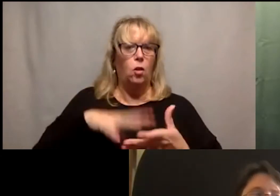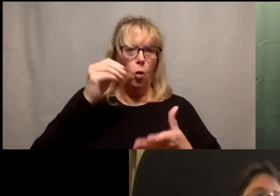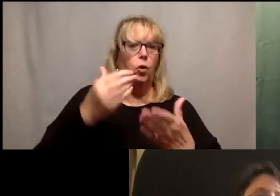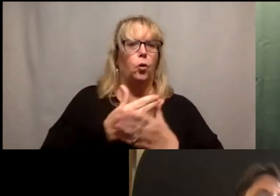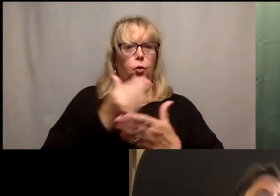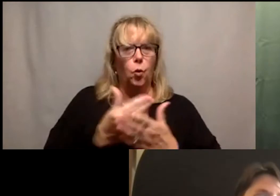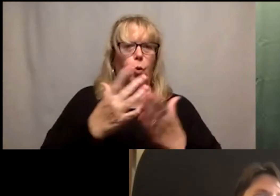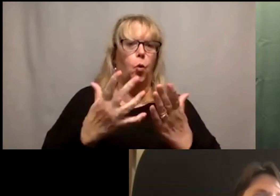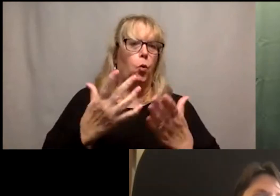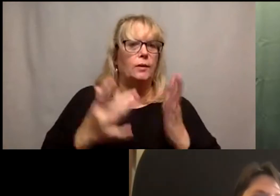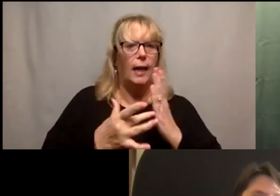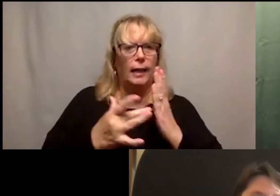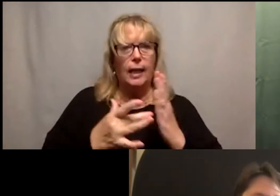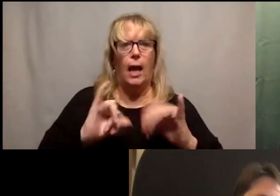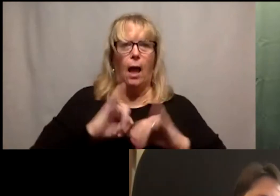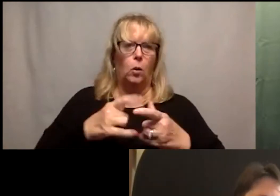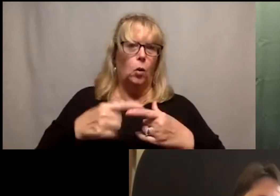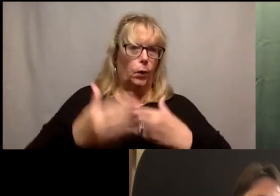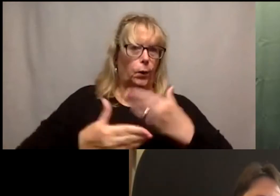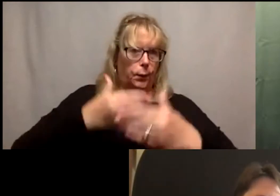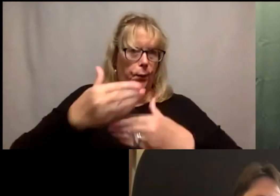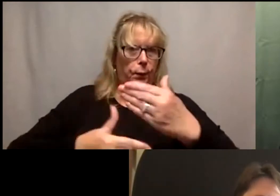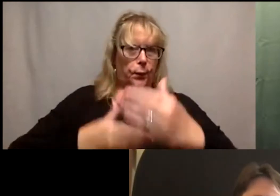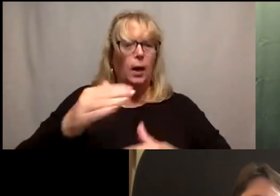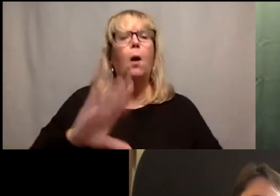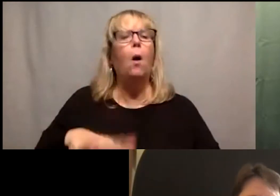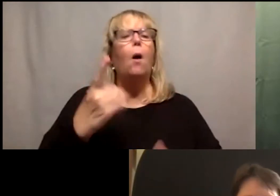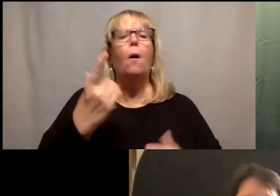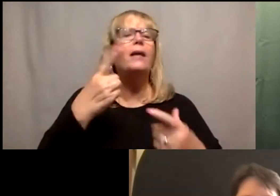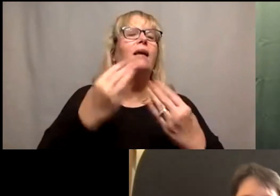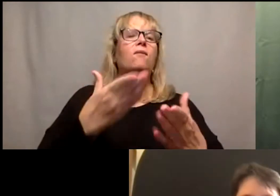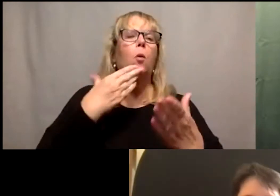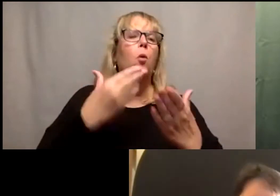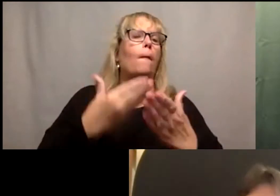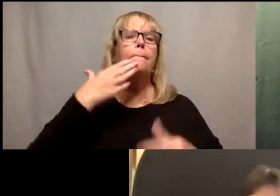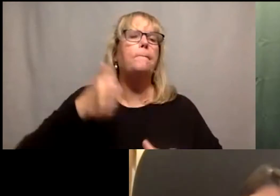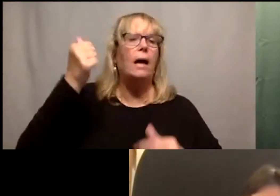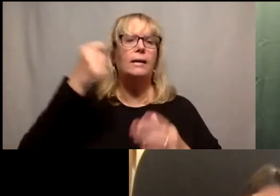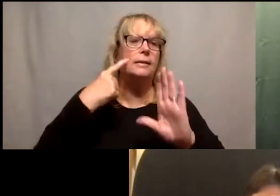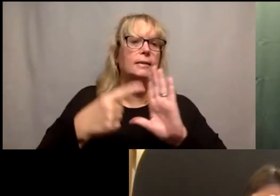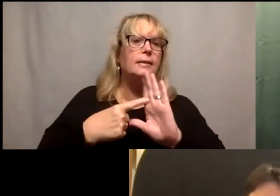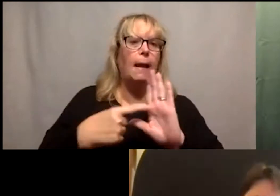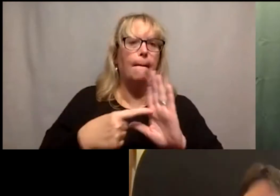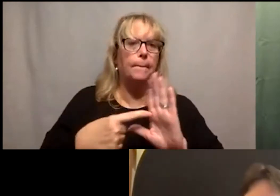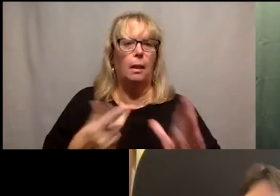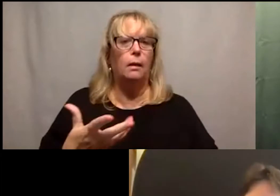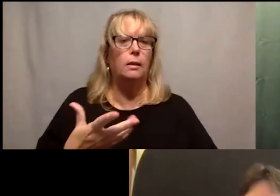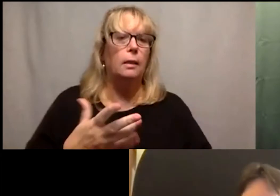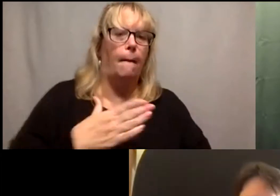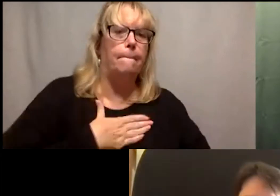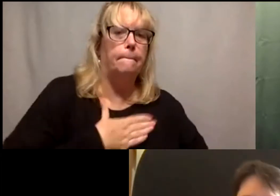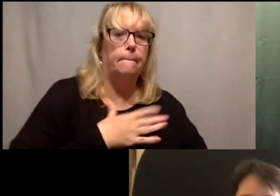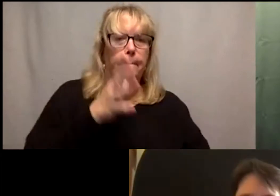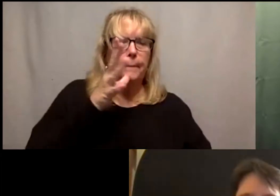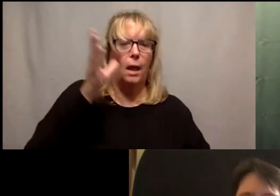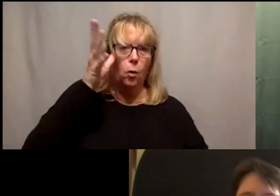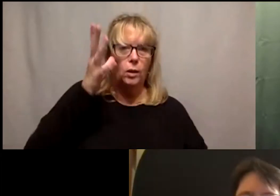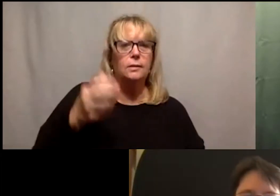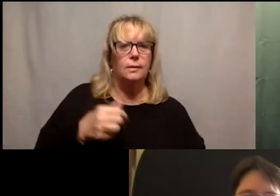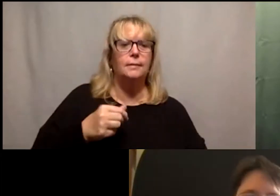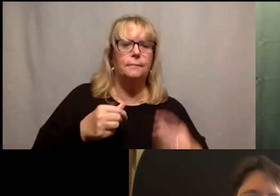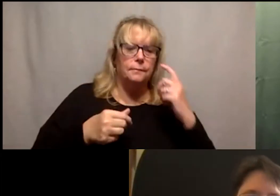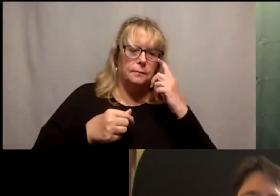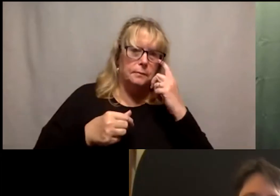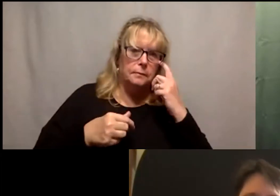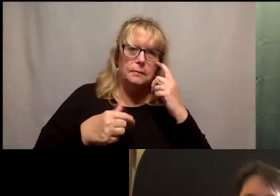forward. The one best example that I have is my parents. I